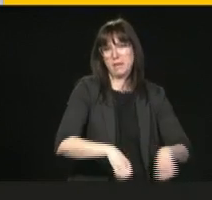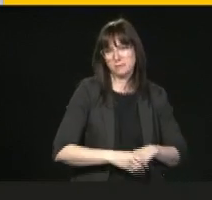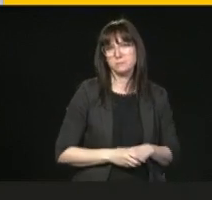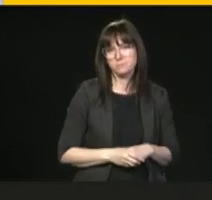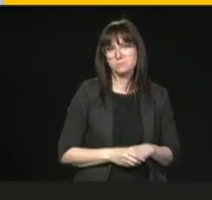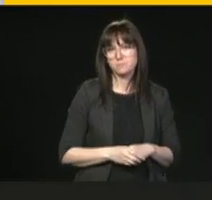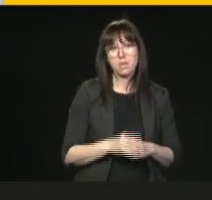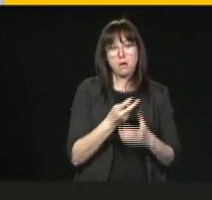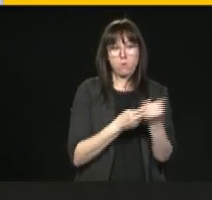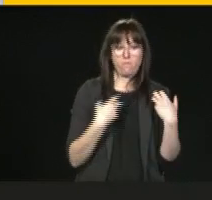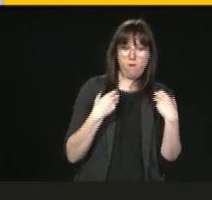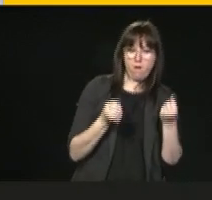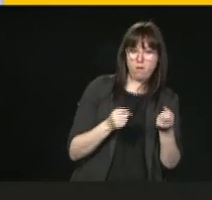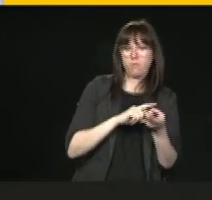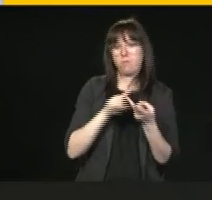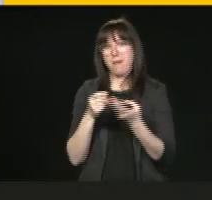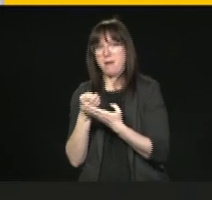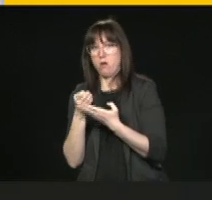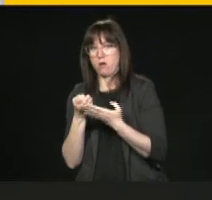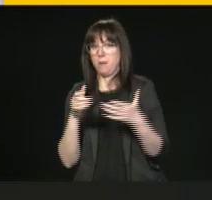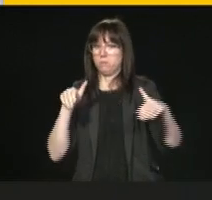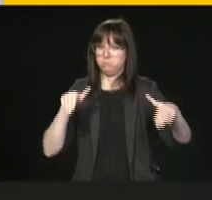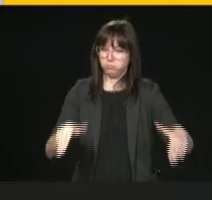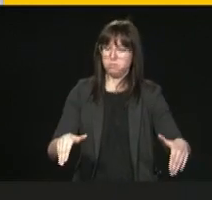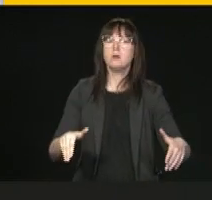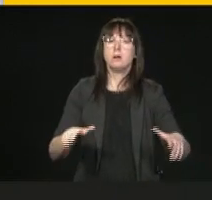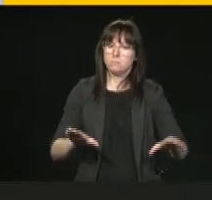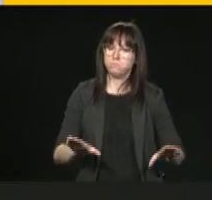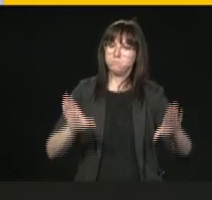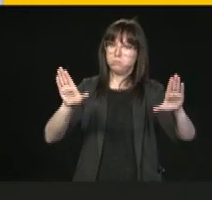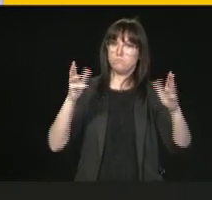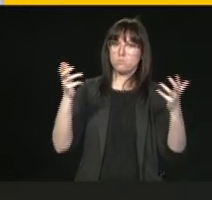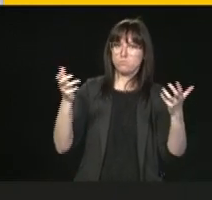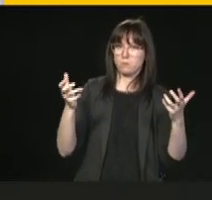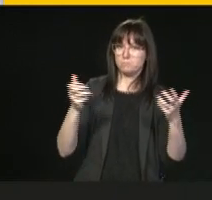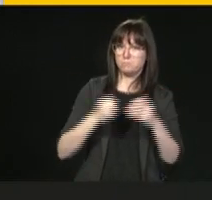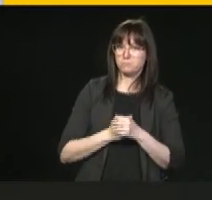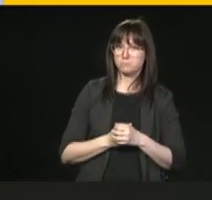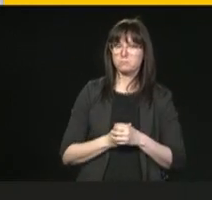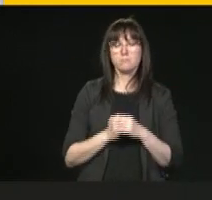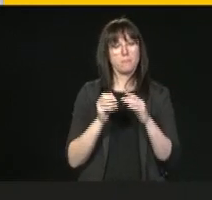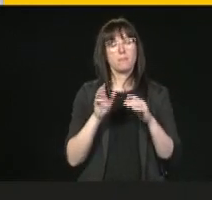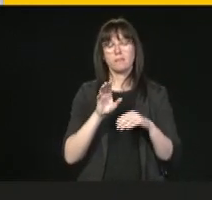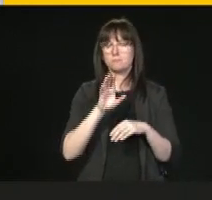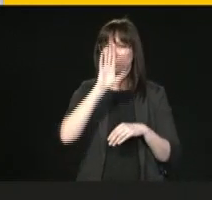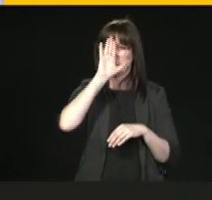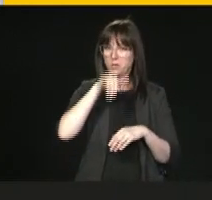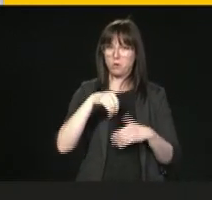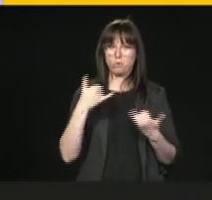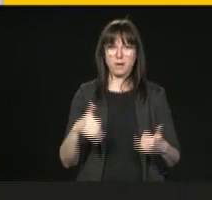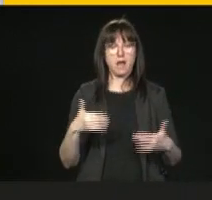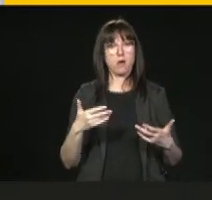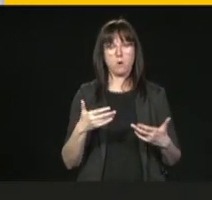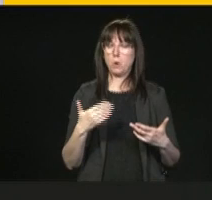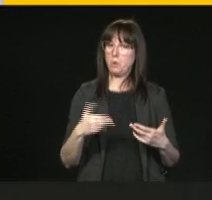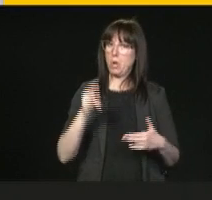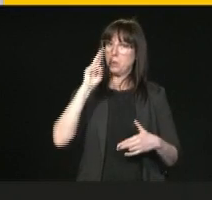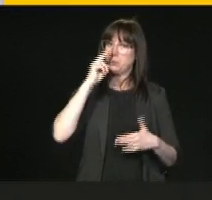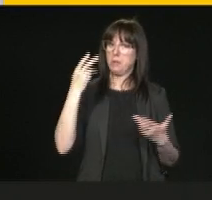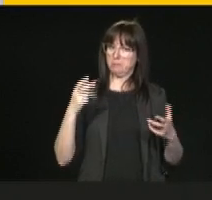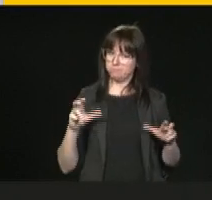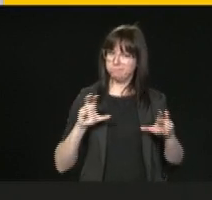both on the health side and on the economic side. We recognize that these are unprecedented investments in the